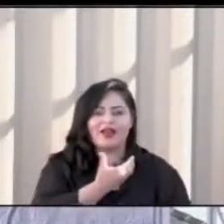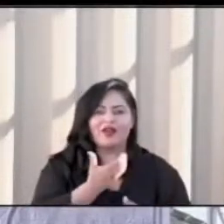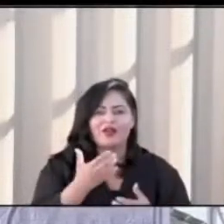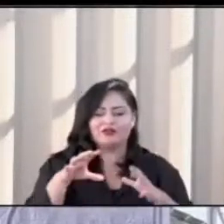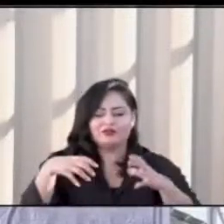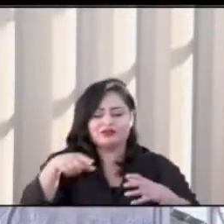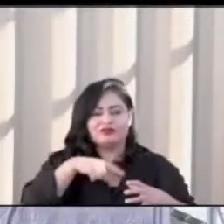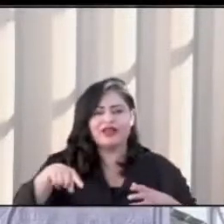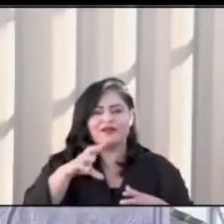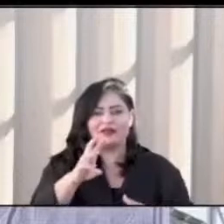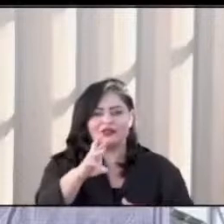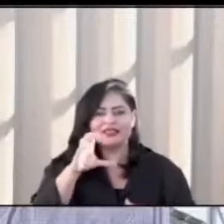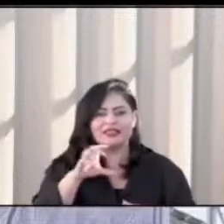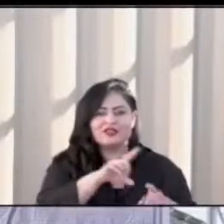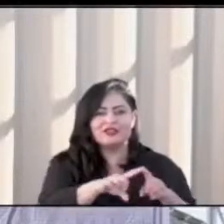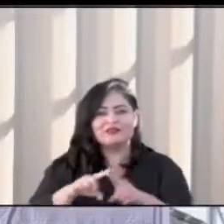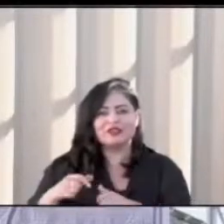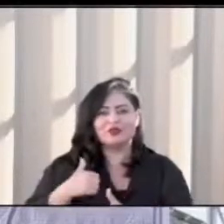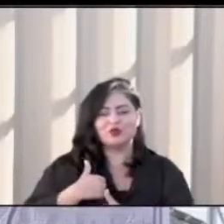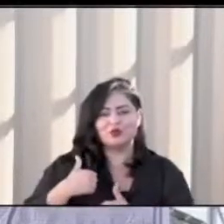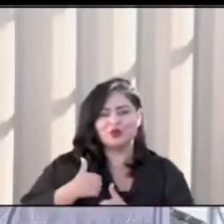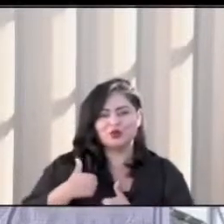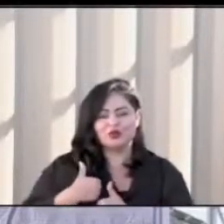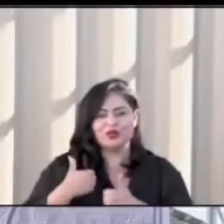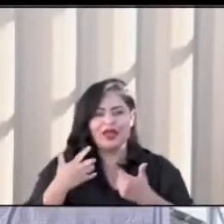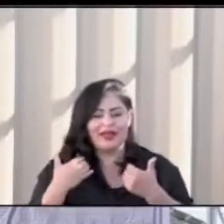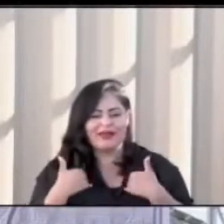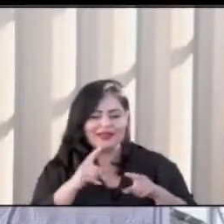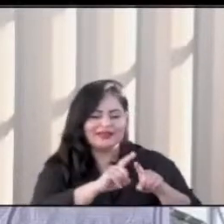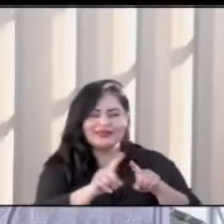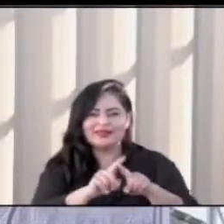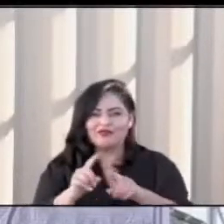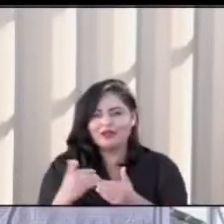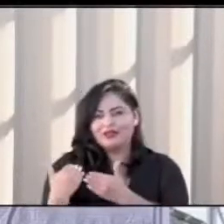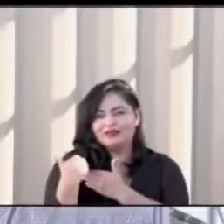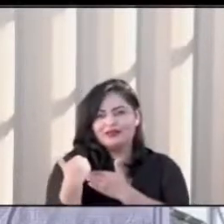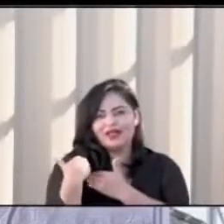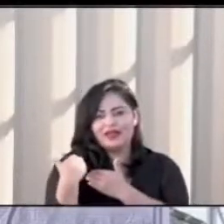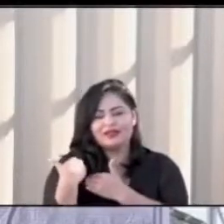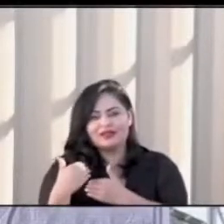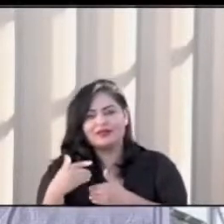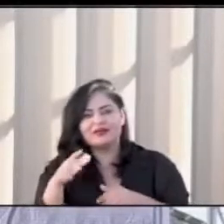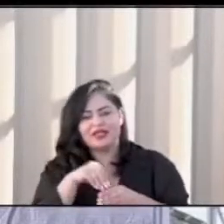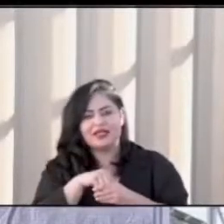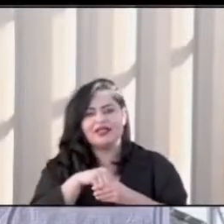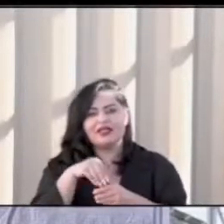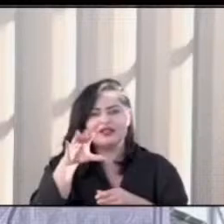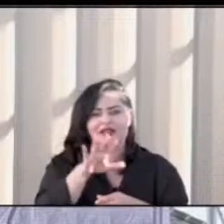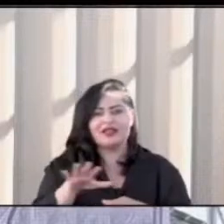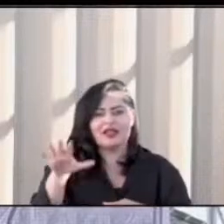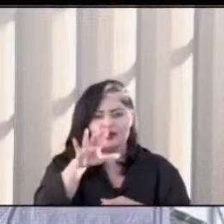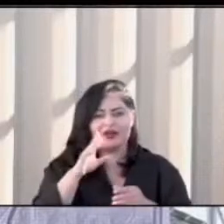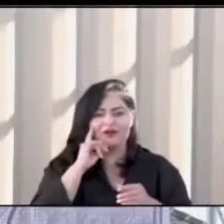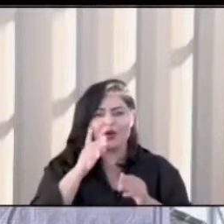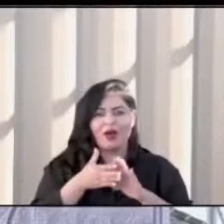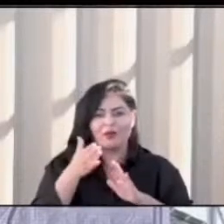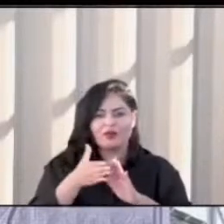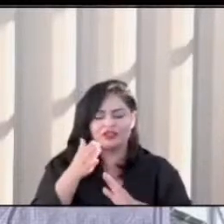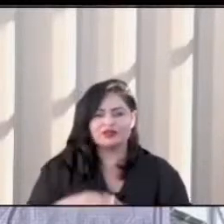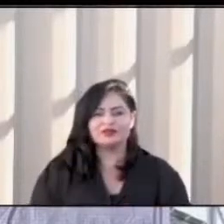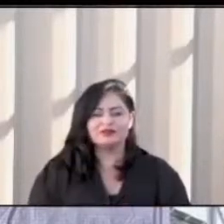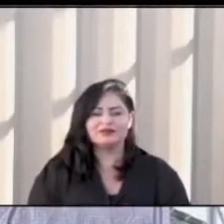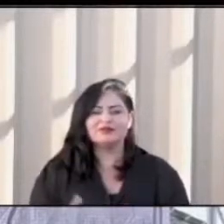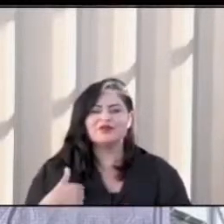600 soldiers on the ground performing various tasks and functions throughout the area of operations. We